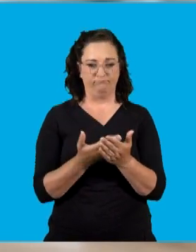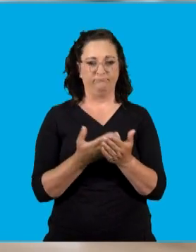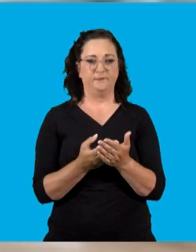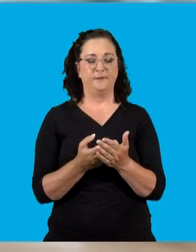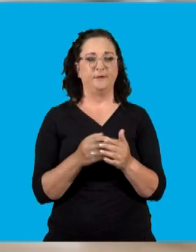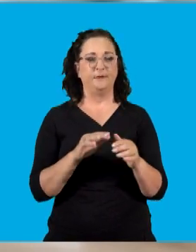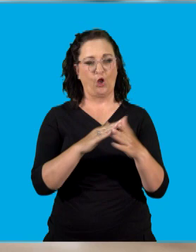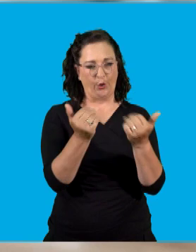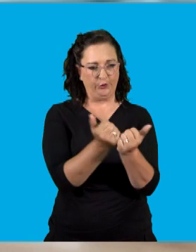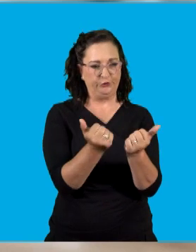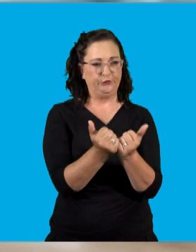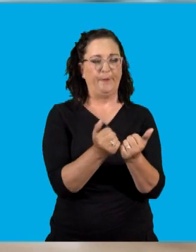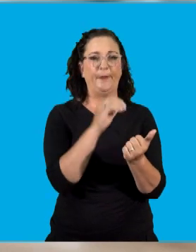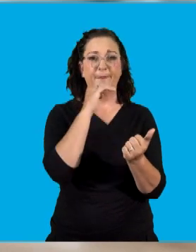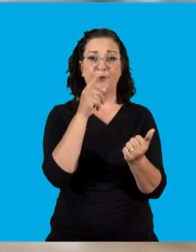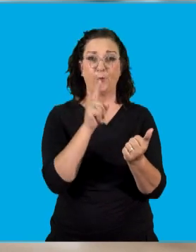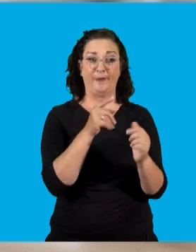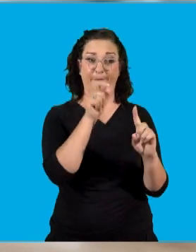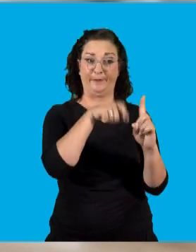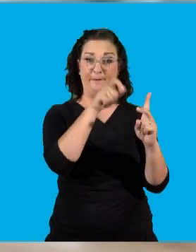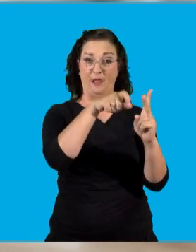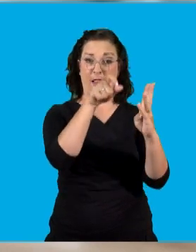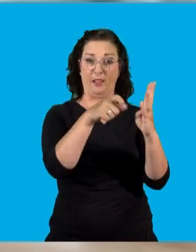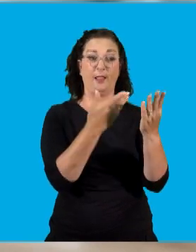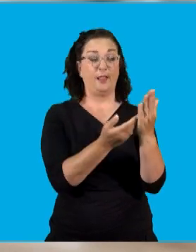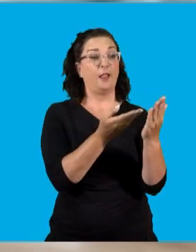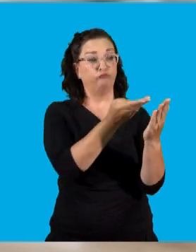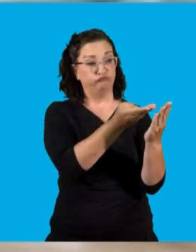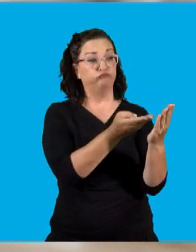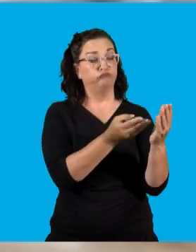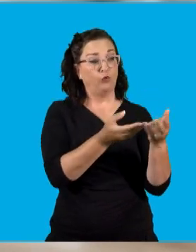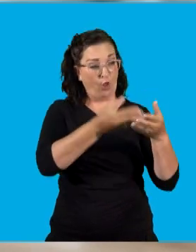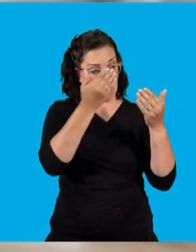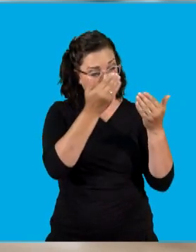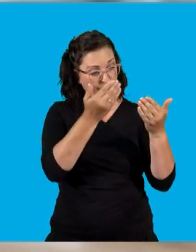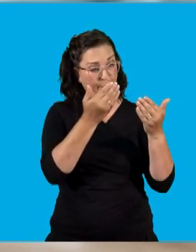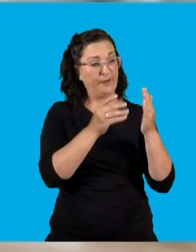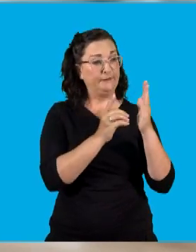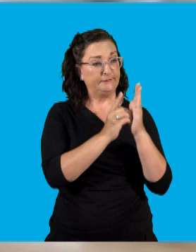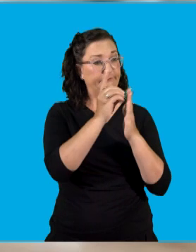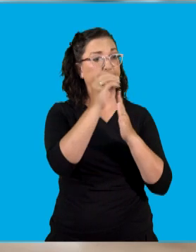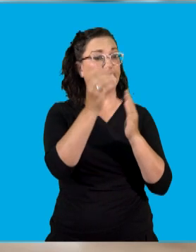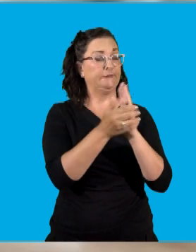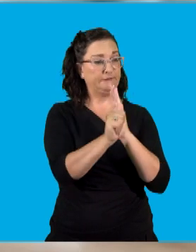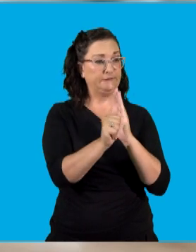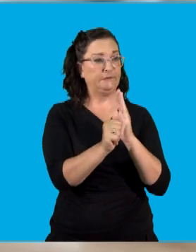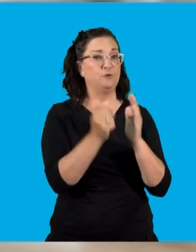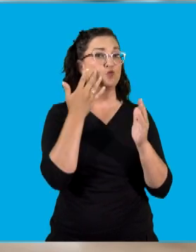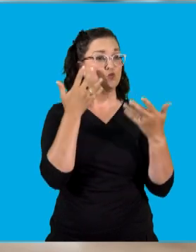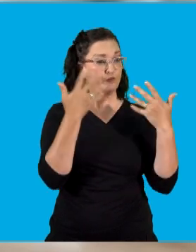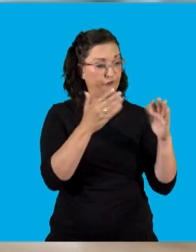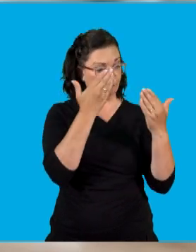learnerships, whereby people can be able to develop their skills, and after being developed, they are able to